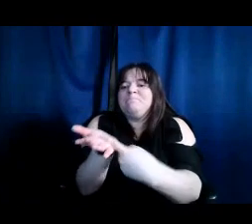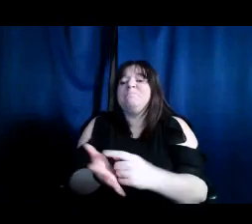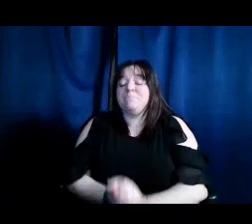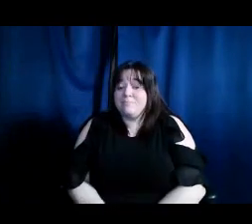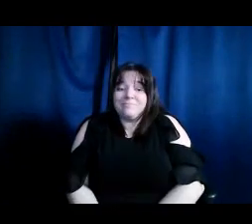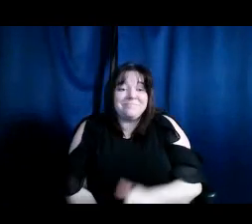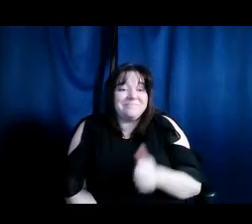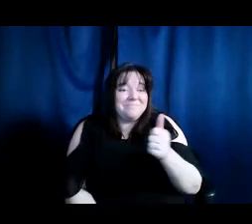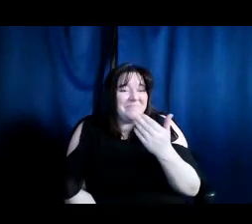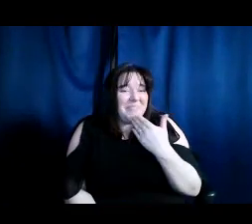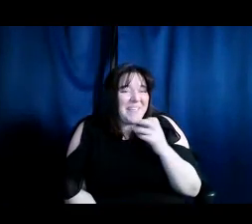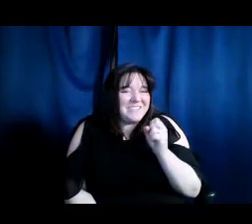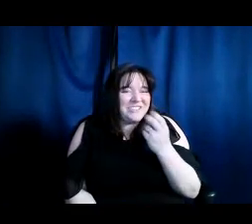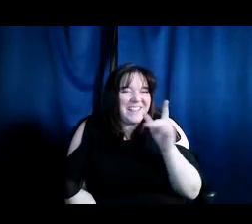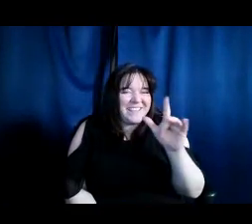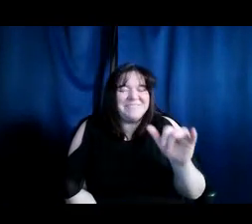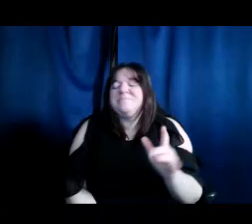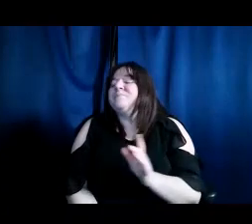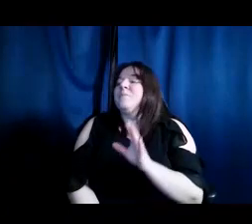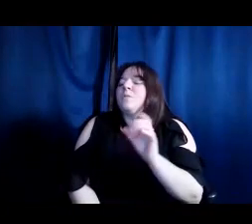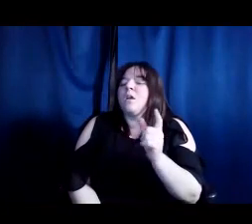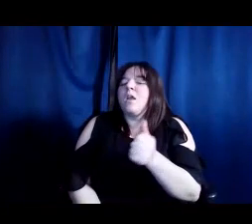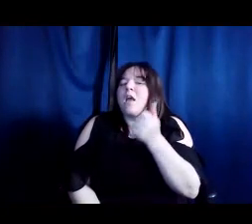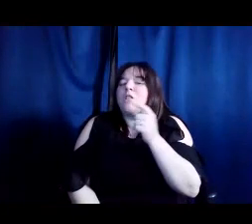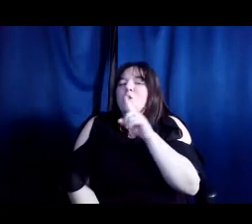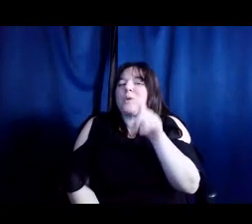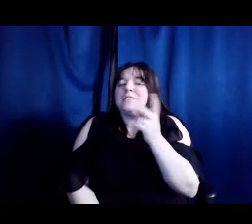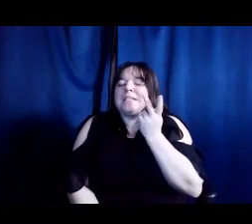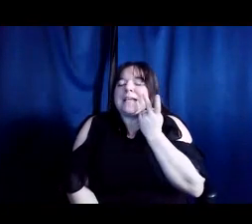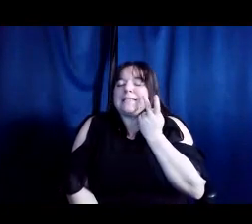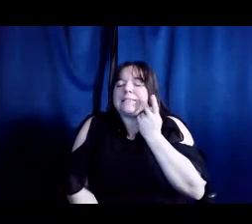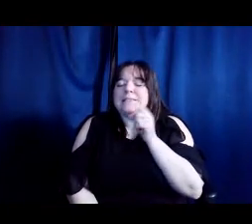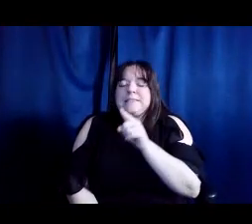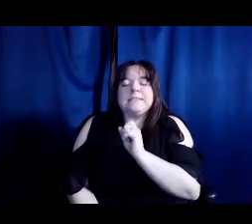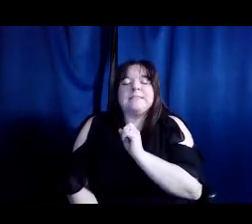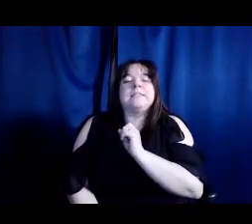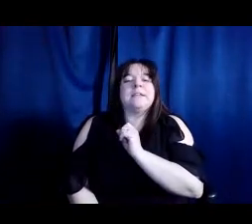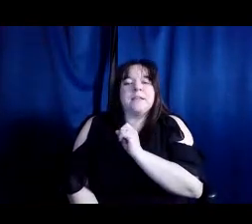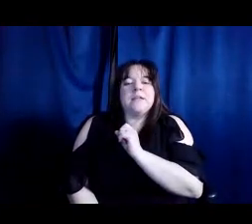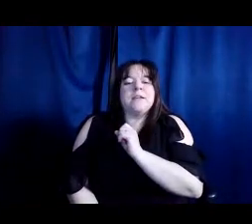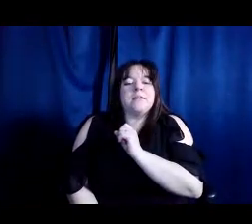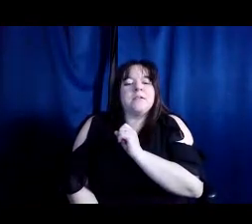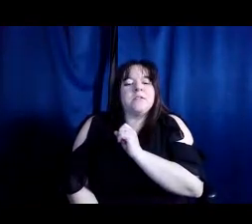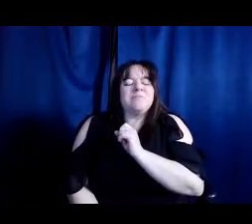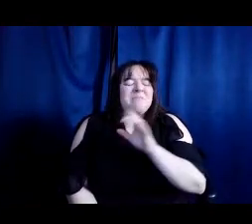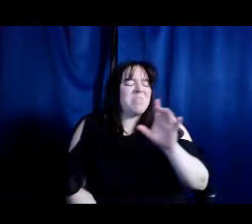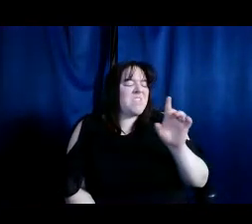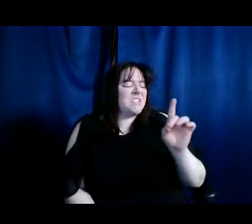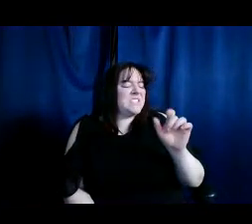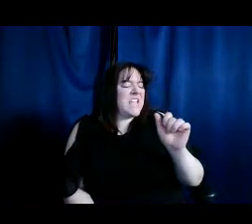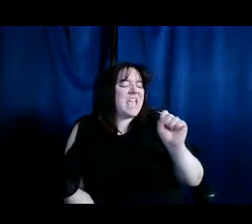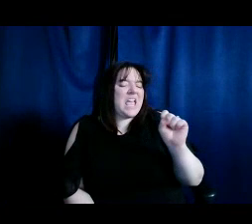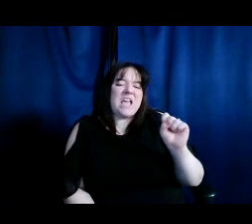Shelly. Another question that we have in the chat, what is the DAS policy